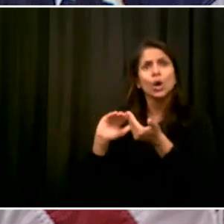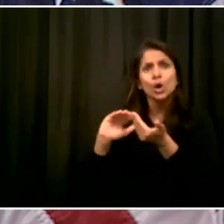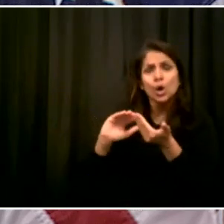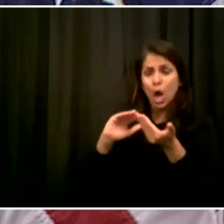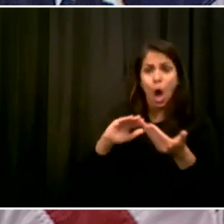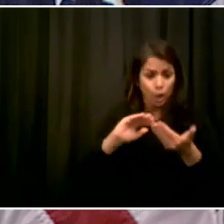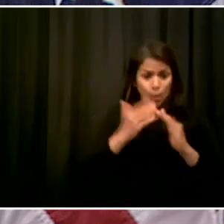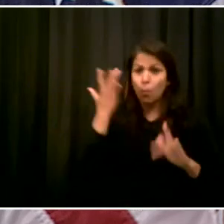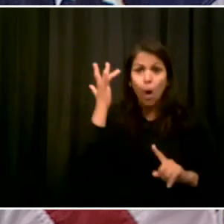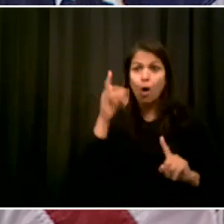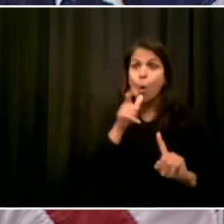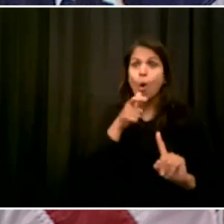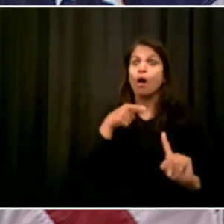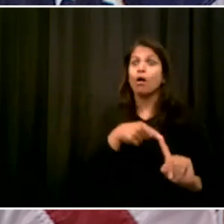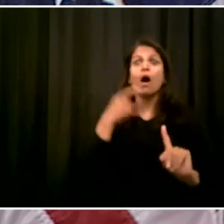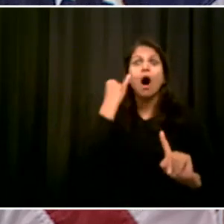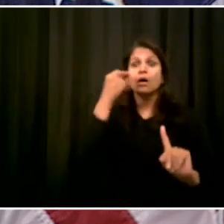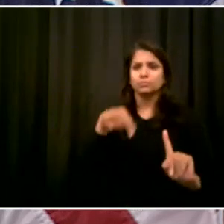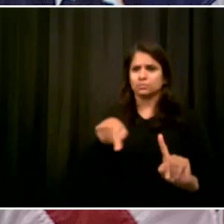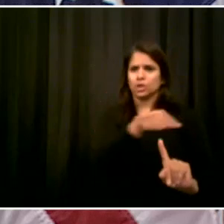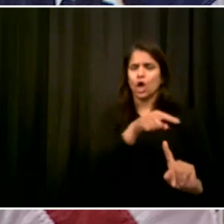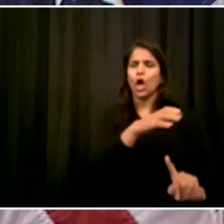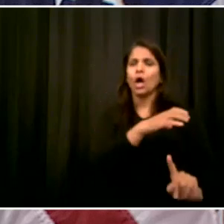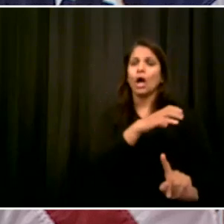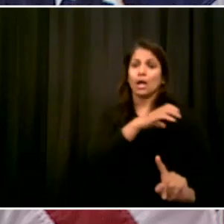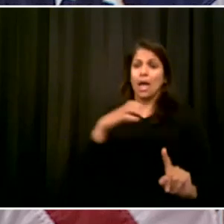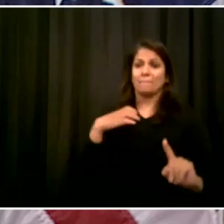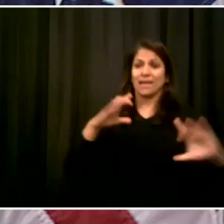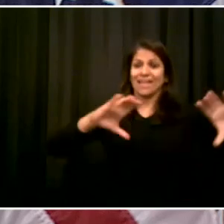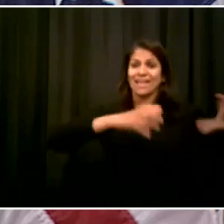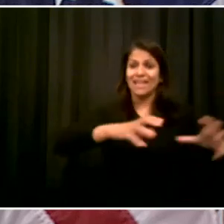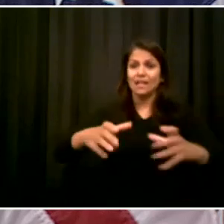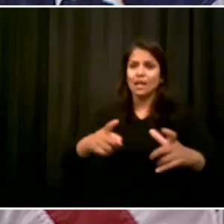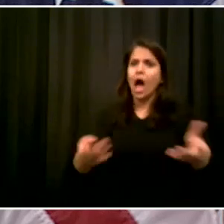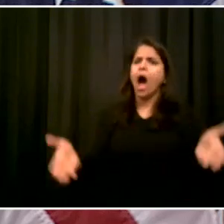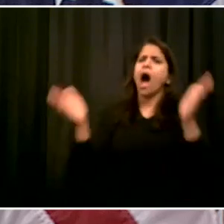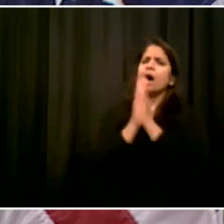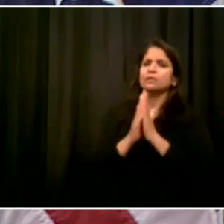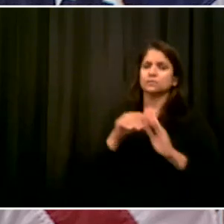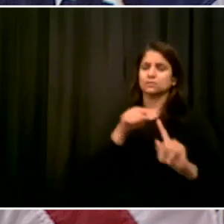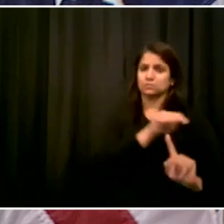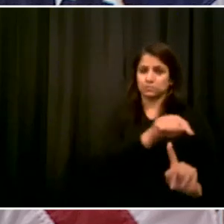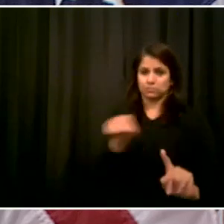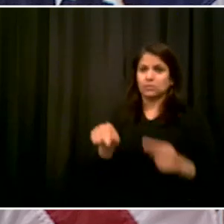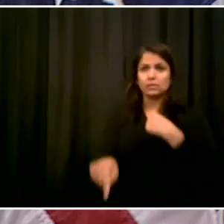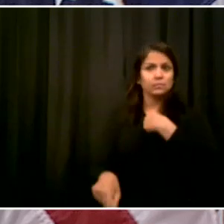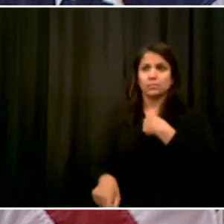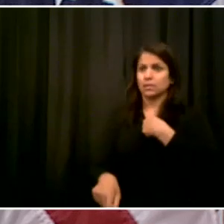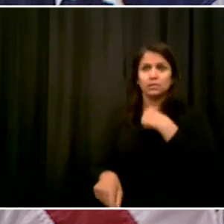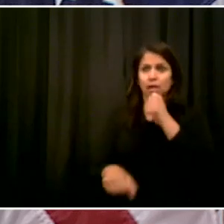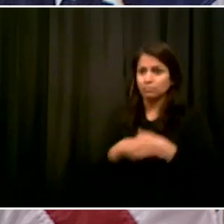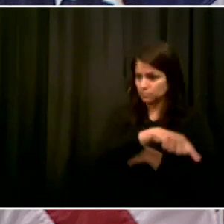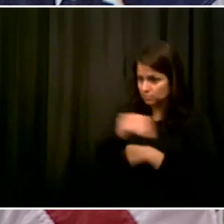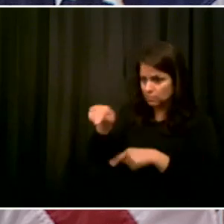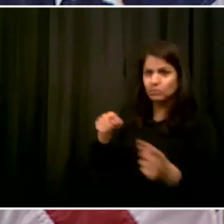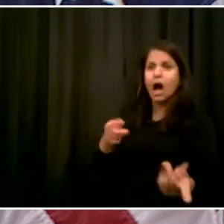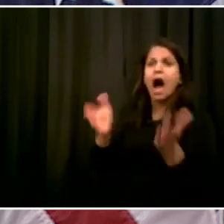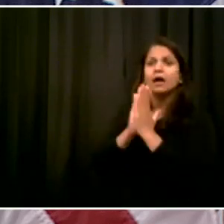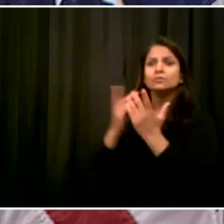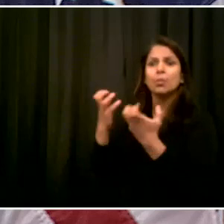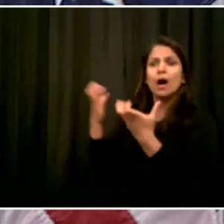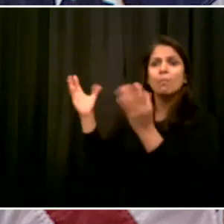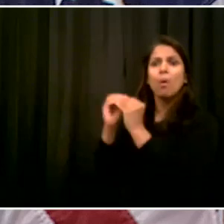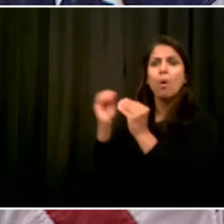to address their issues. We also believed, I believe, that it would help us create a different model of policing with neighborhood